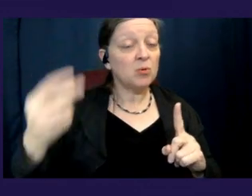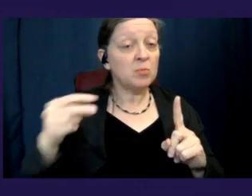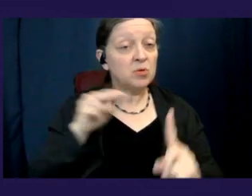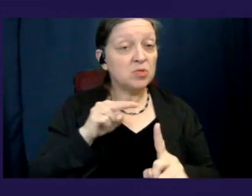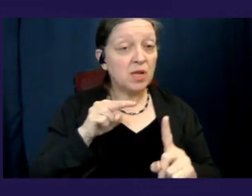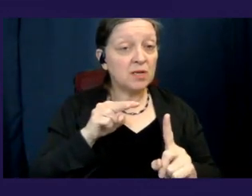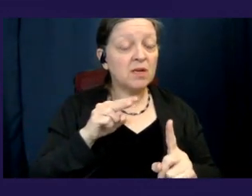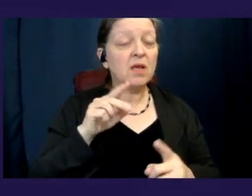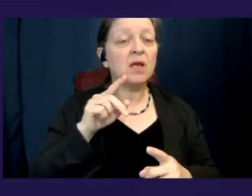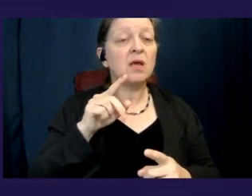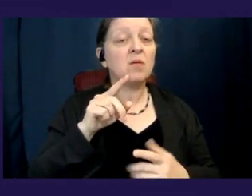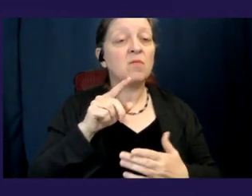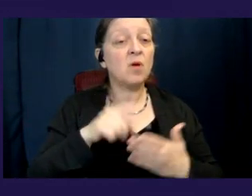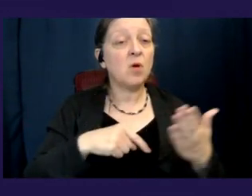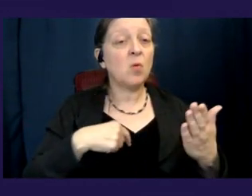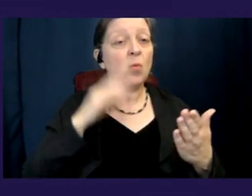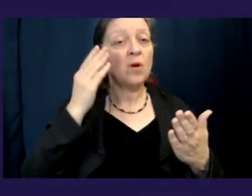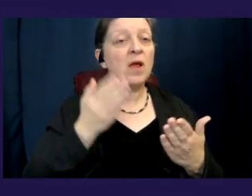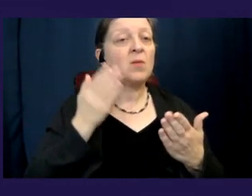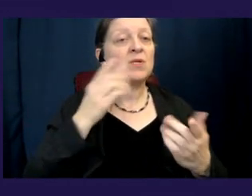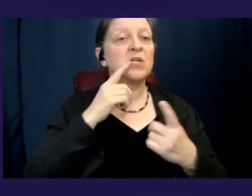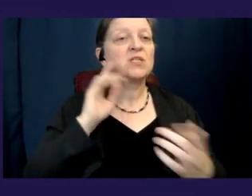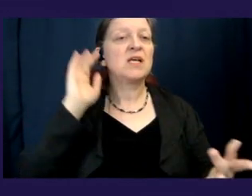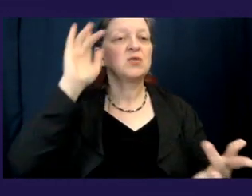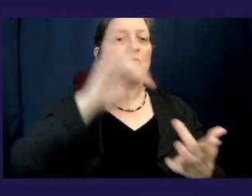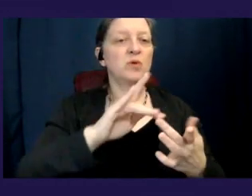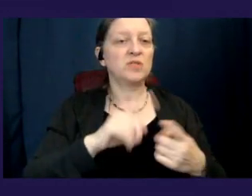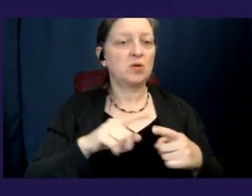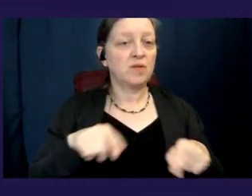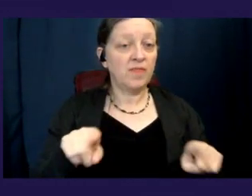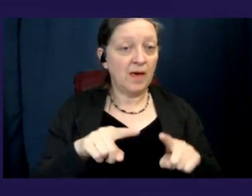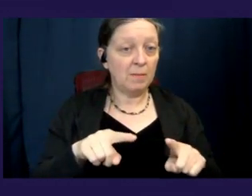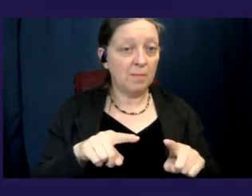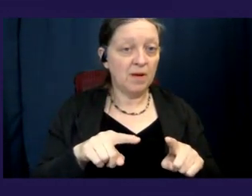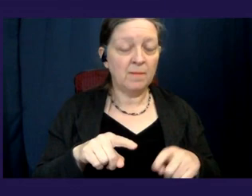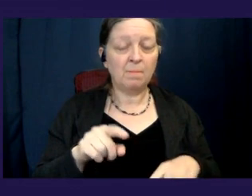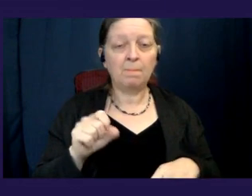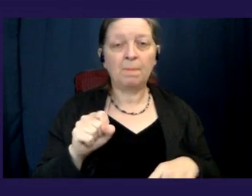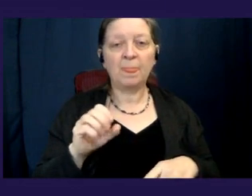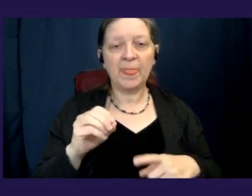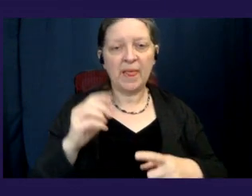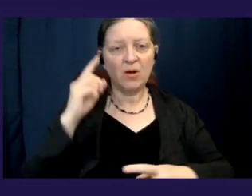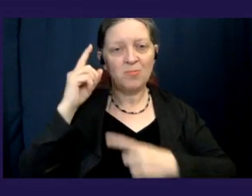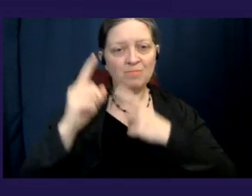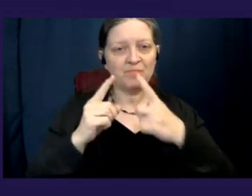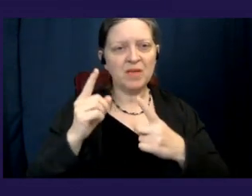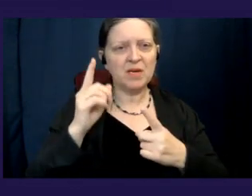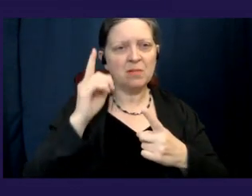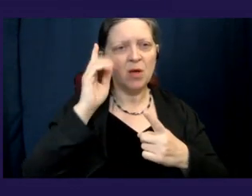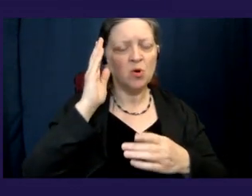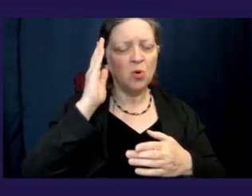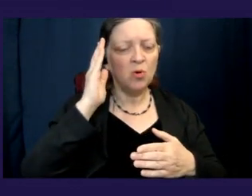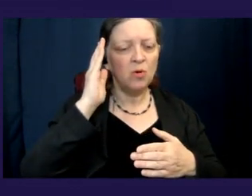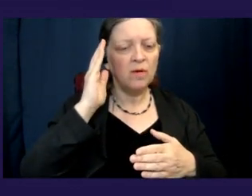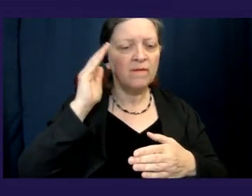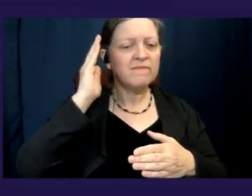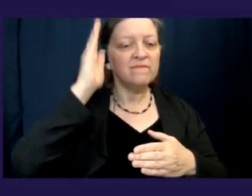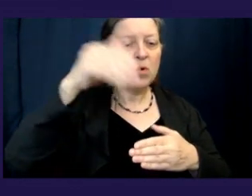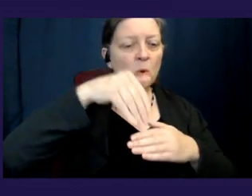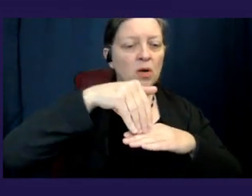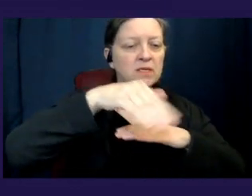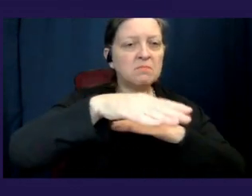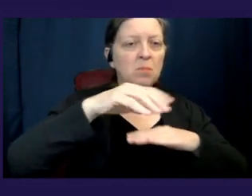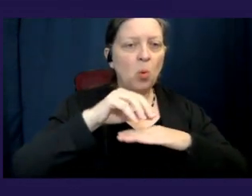is to reach out to them. So again, thinking in terms of the forward deployment of resources, it isn't